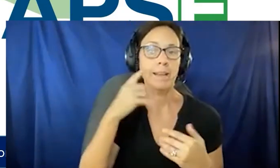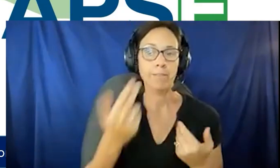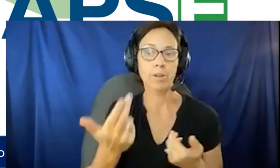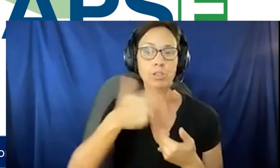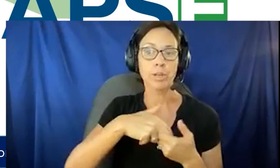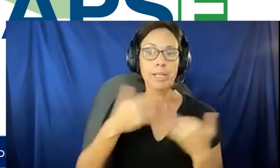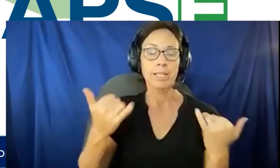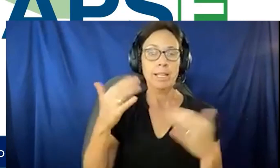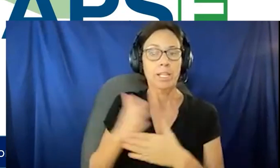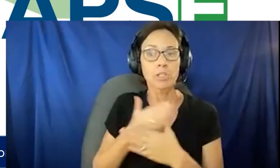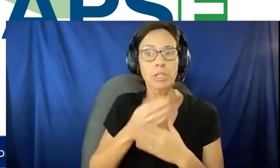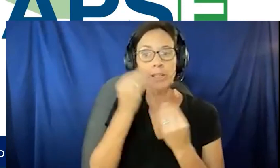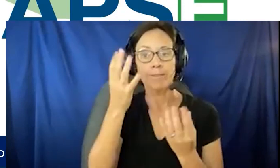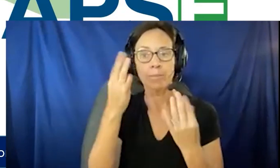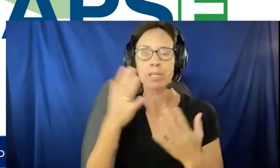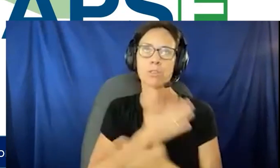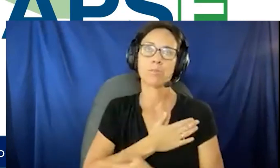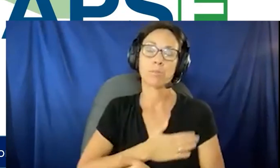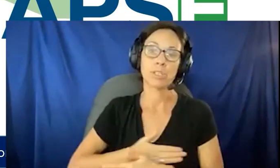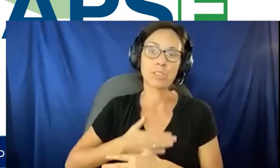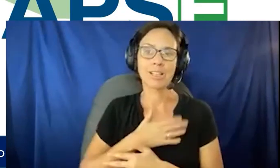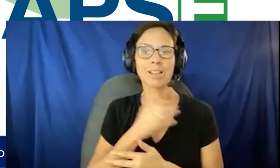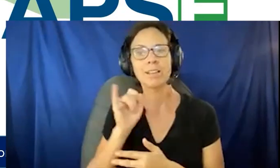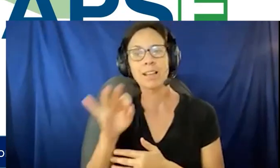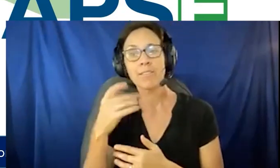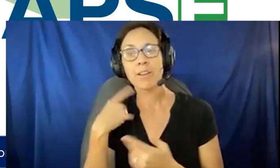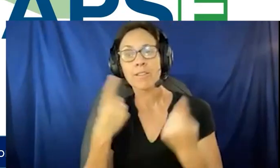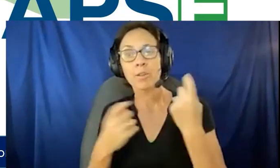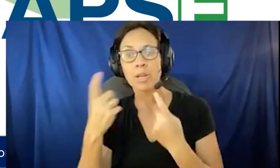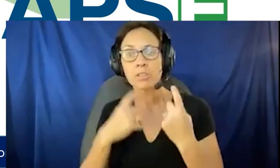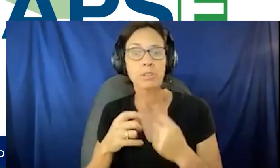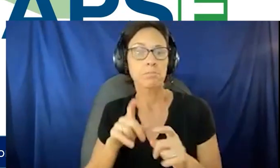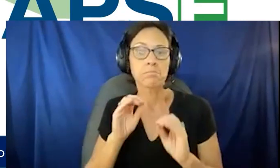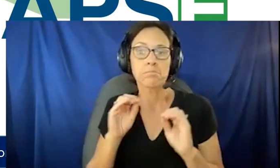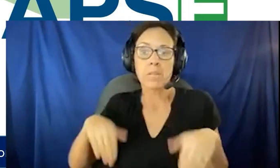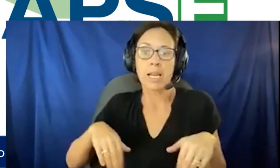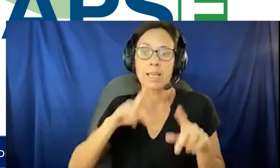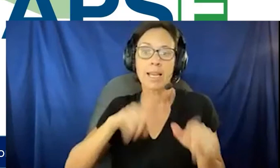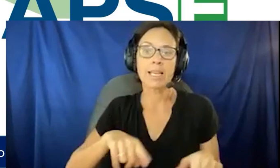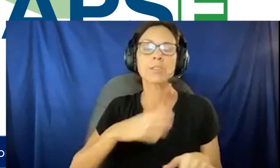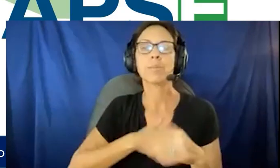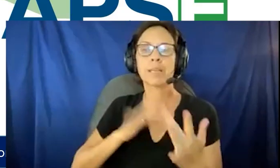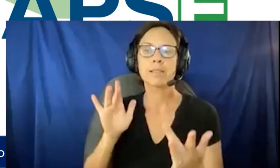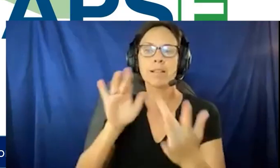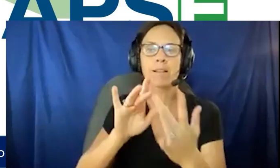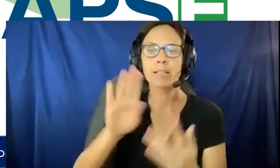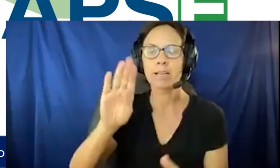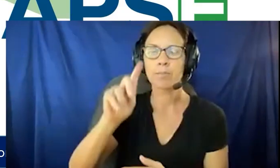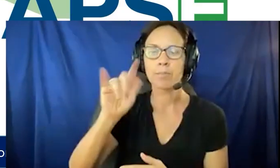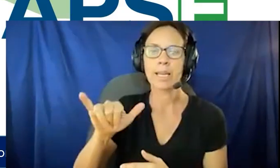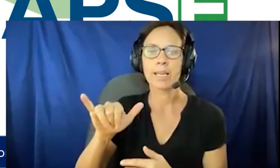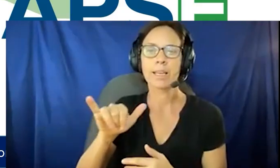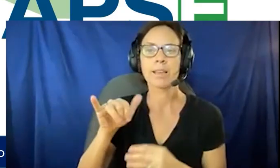all of that information today. We really appreciate it. And if people have questions that didn't get answered, please reach out to Betty on her email,